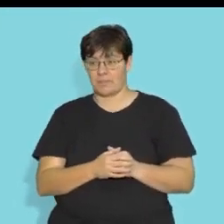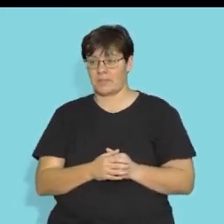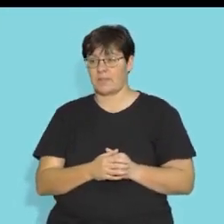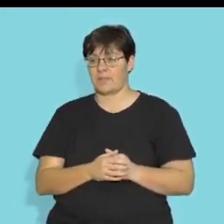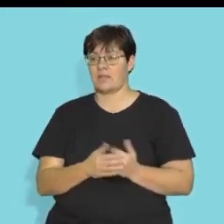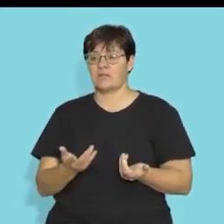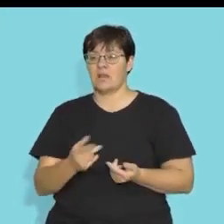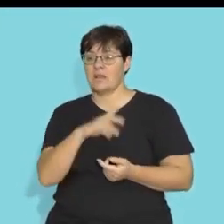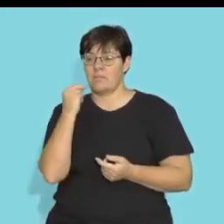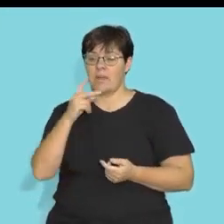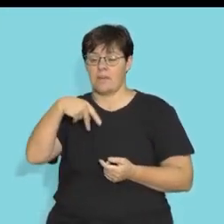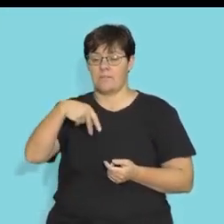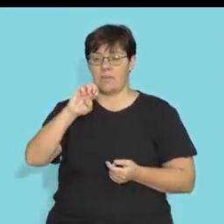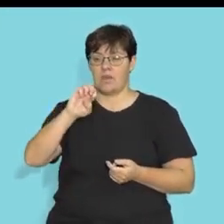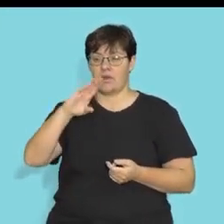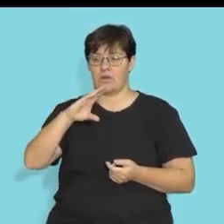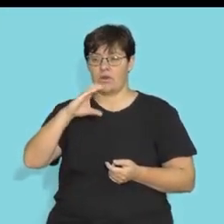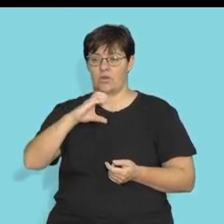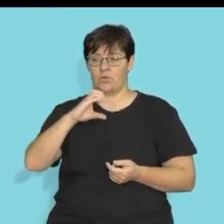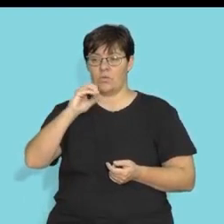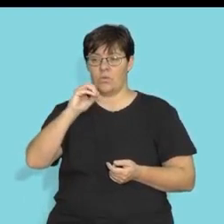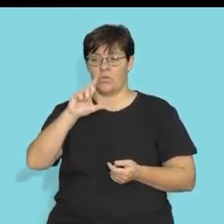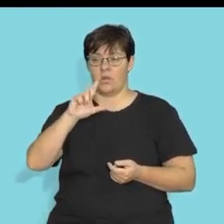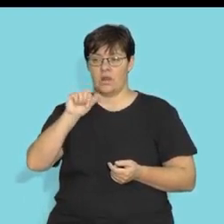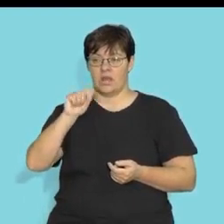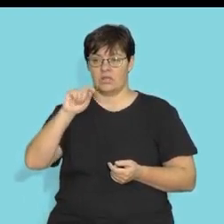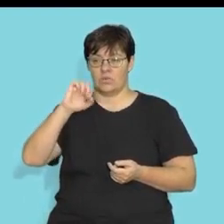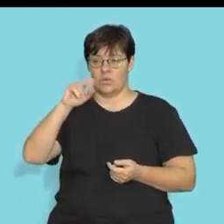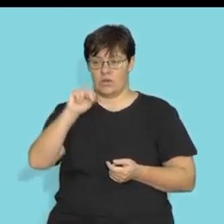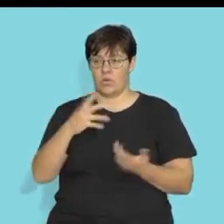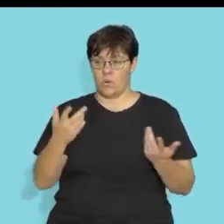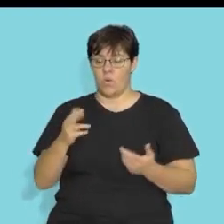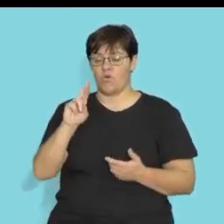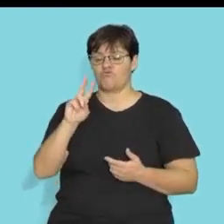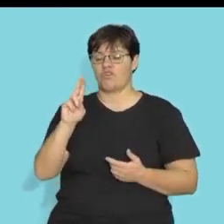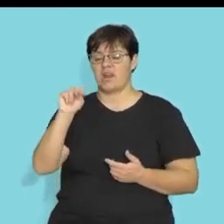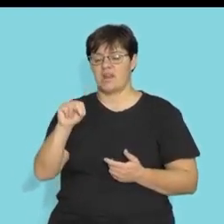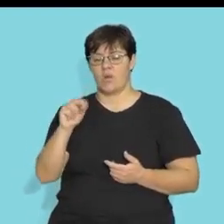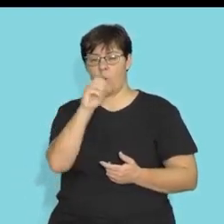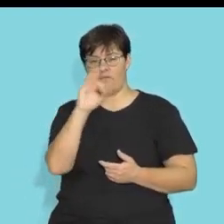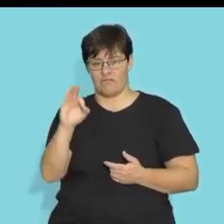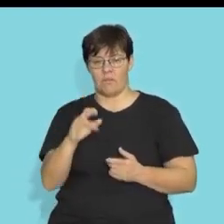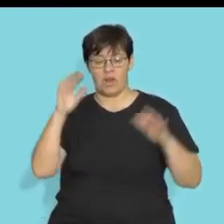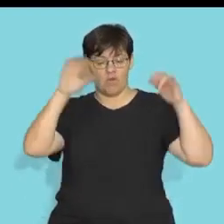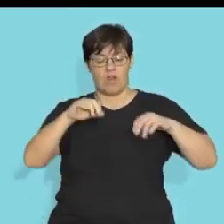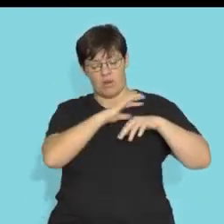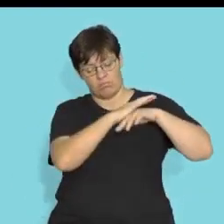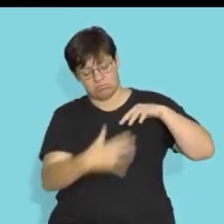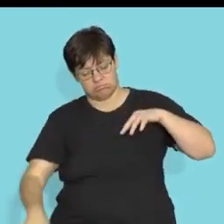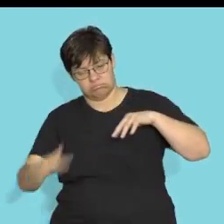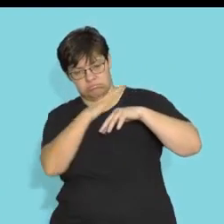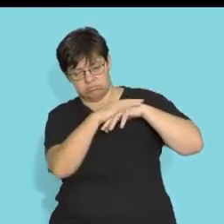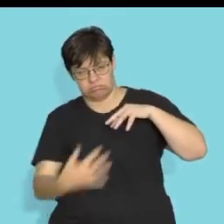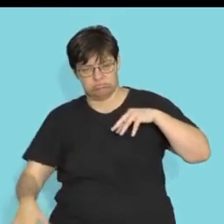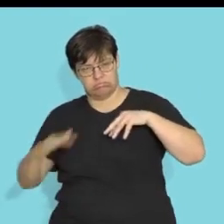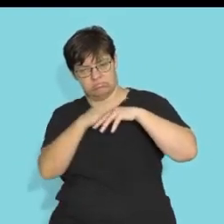The next process is called percolation and runoff. Some of the water runs off above the ground after it